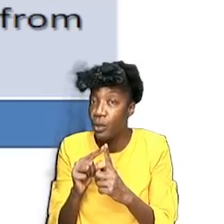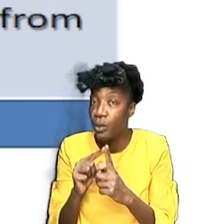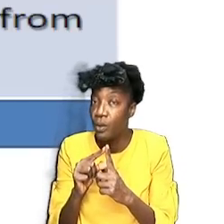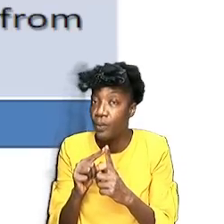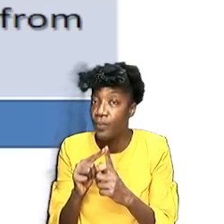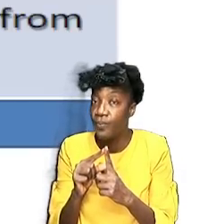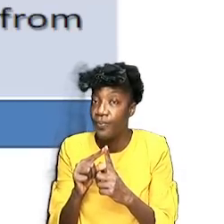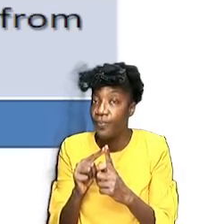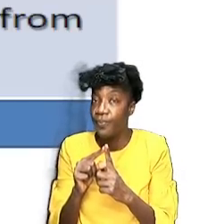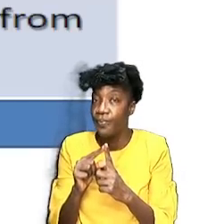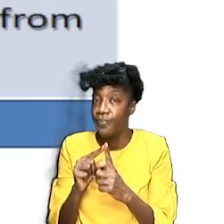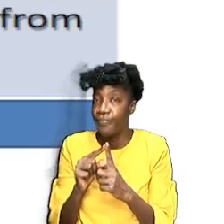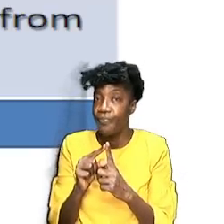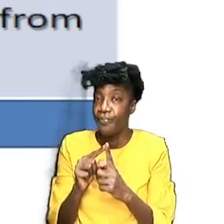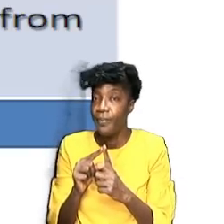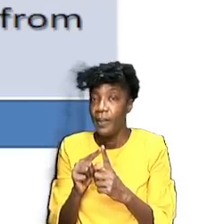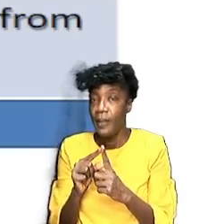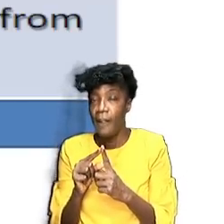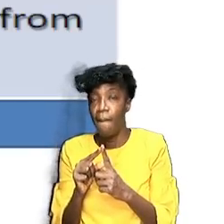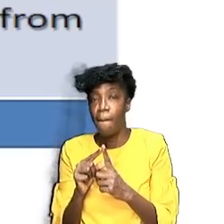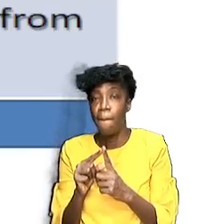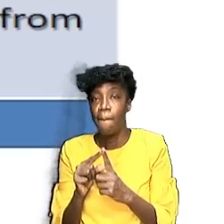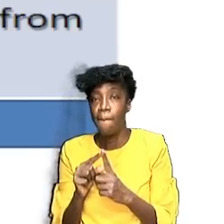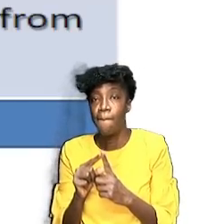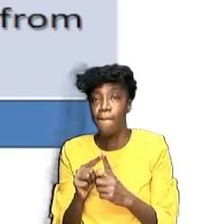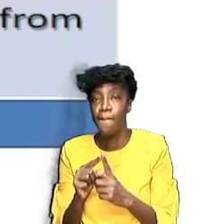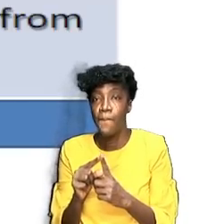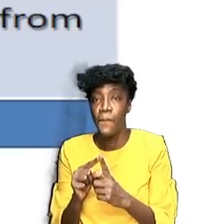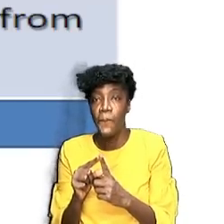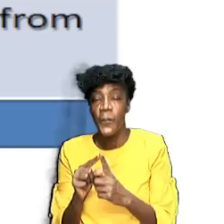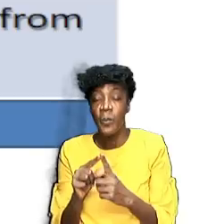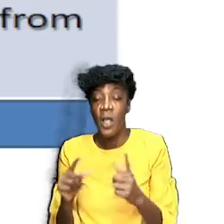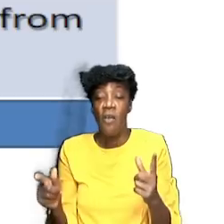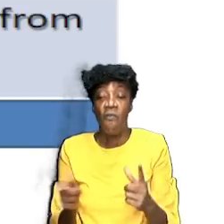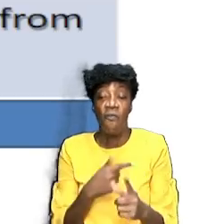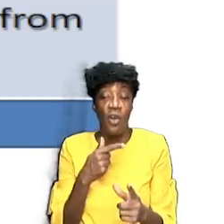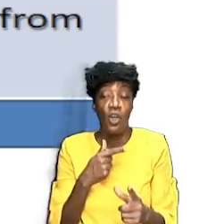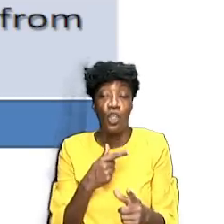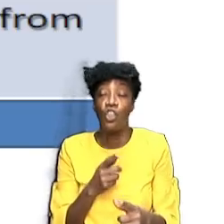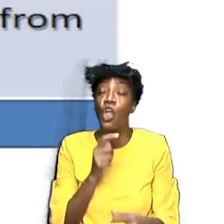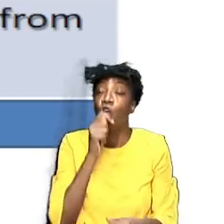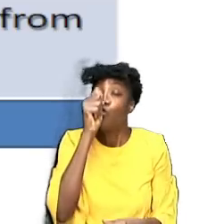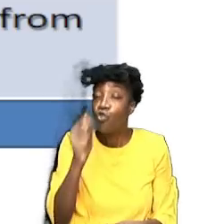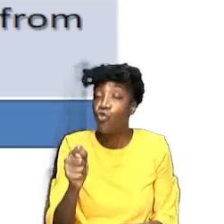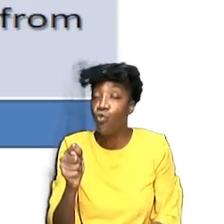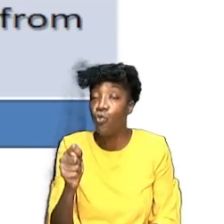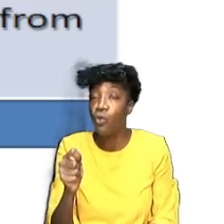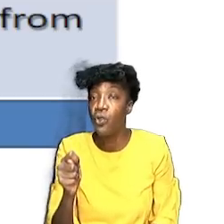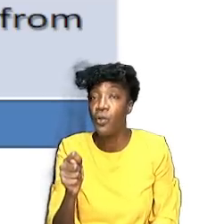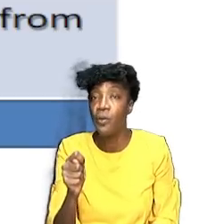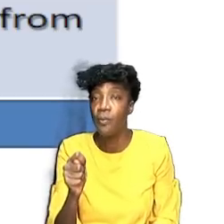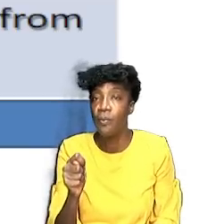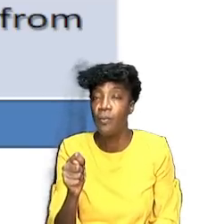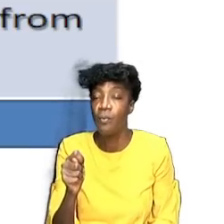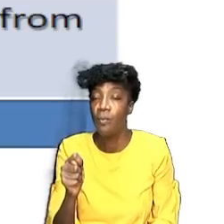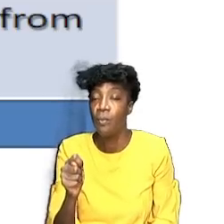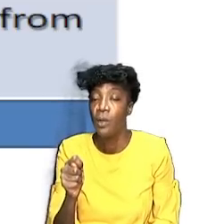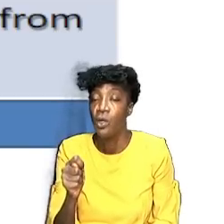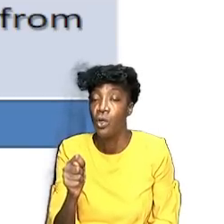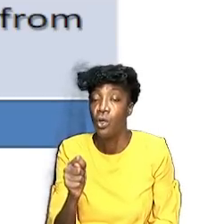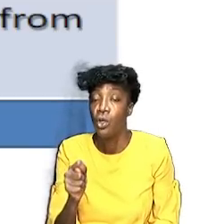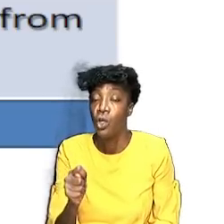into each part of the armor individually. But he said, first you must put on truth. And just take it as it is right now.